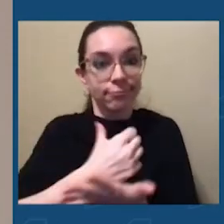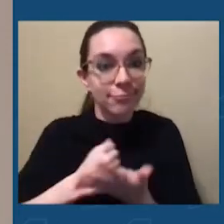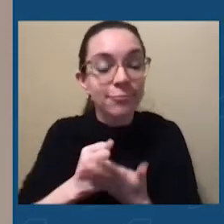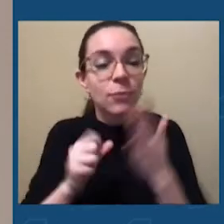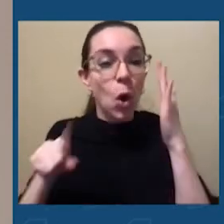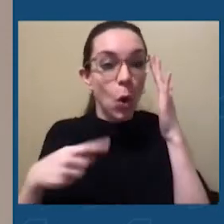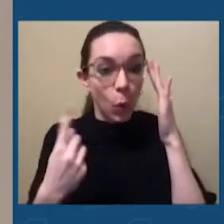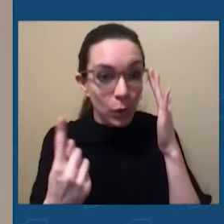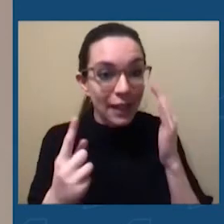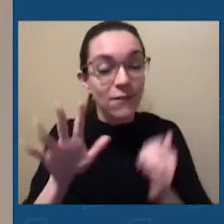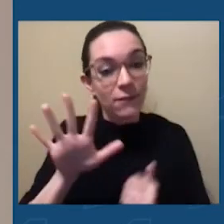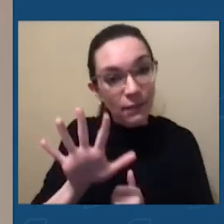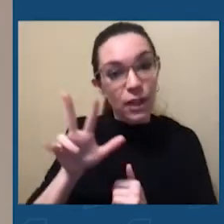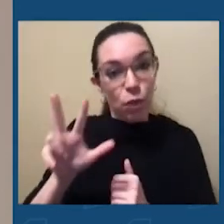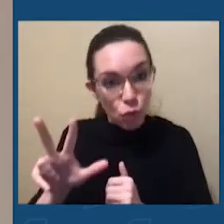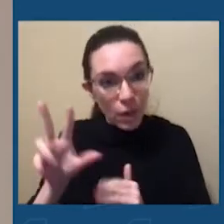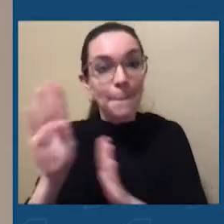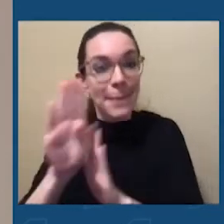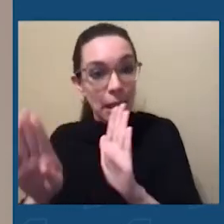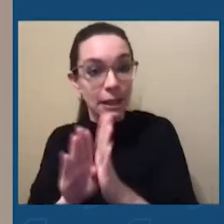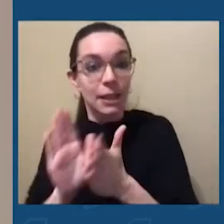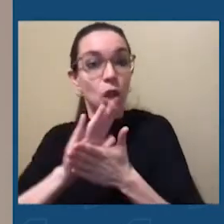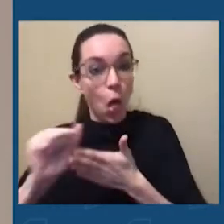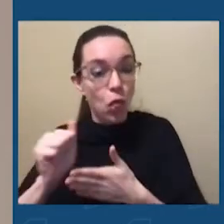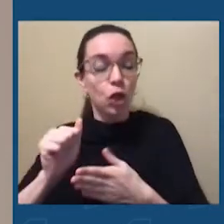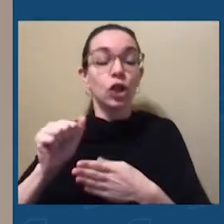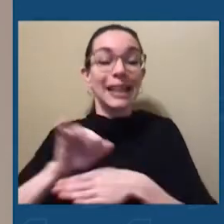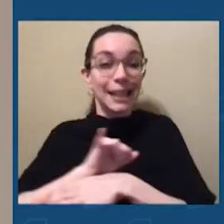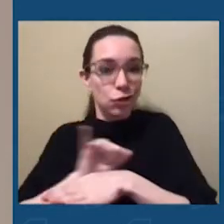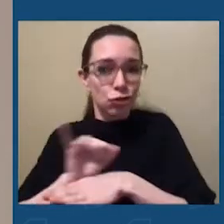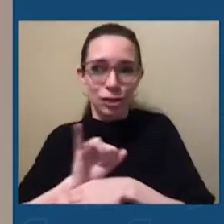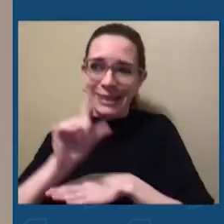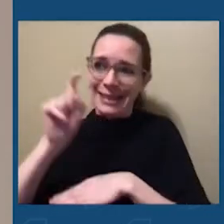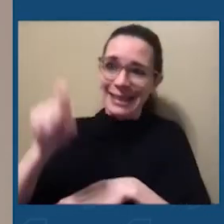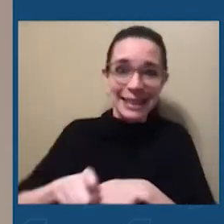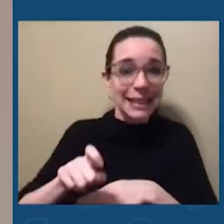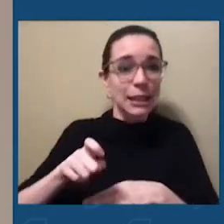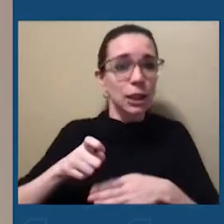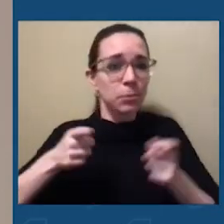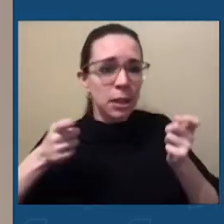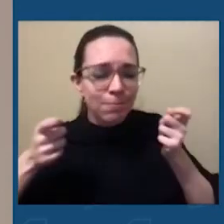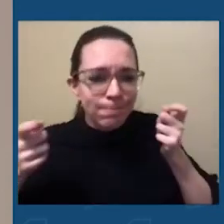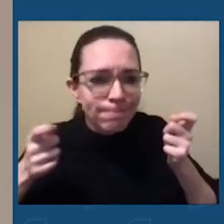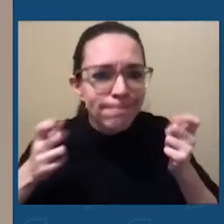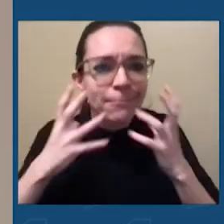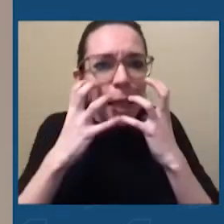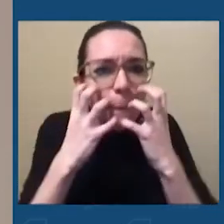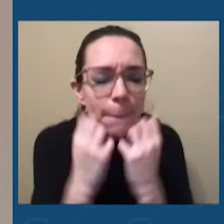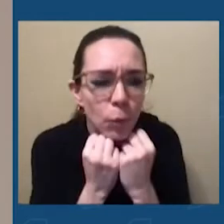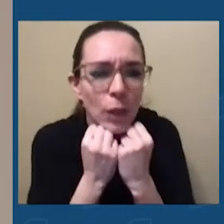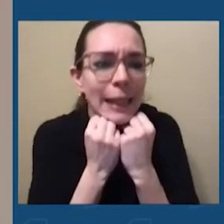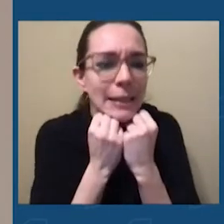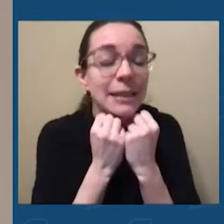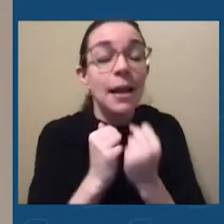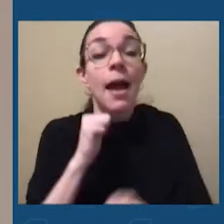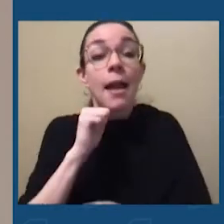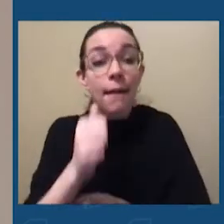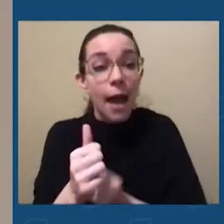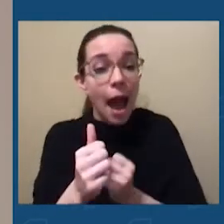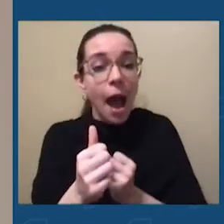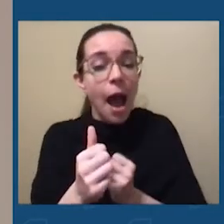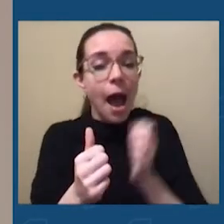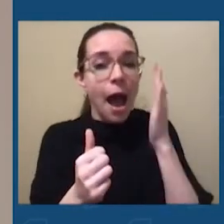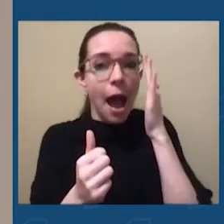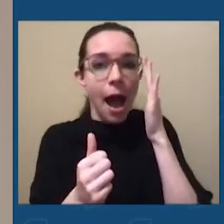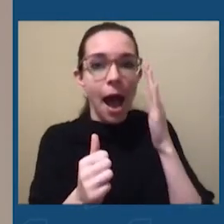$53 billion industry. That is an industry that needs to be reckoned with and dealt with and embraced, and not to put